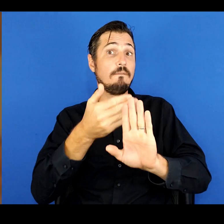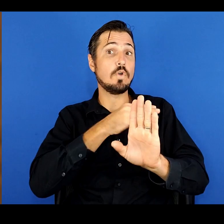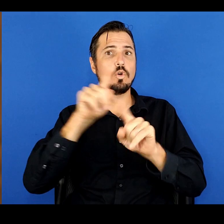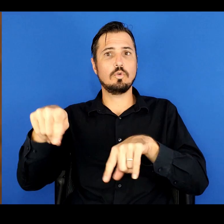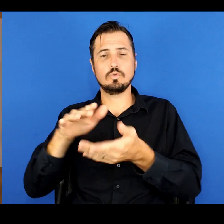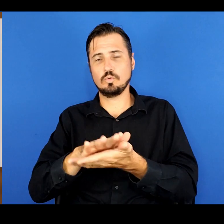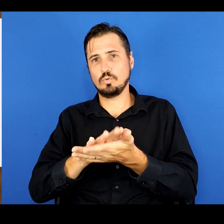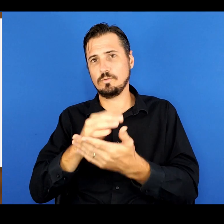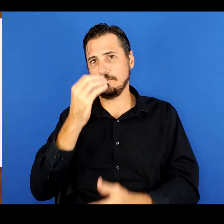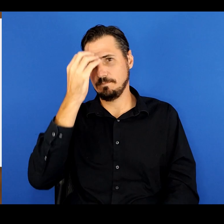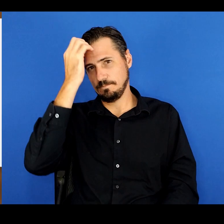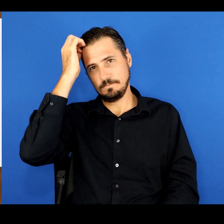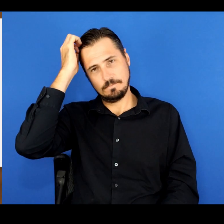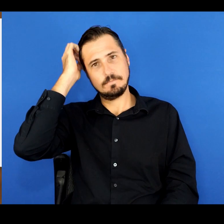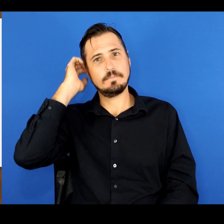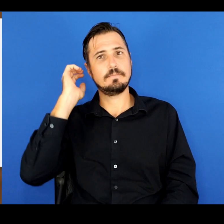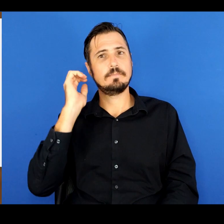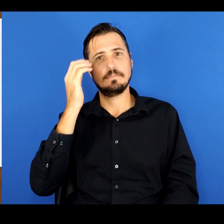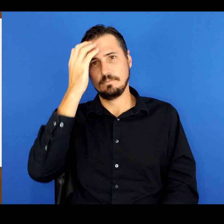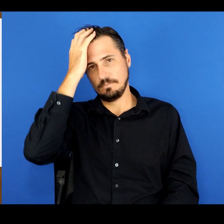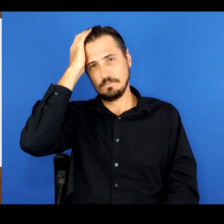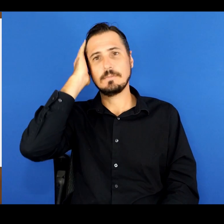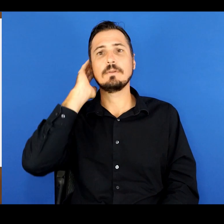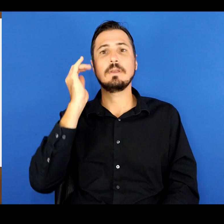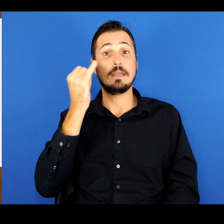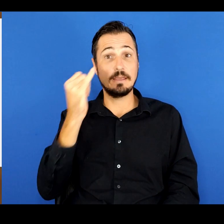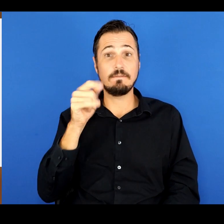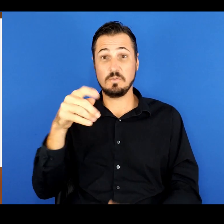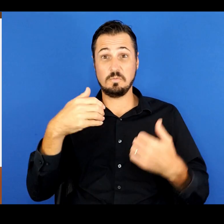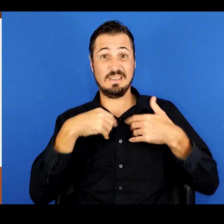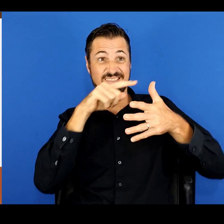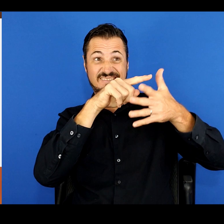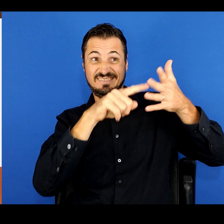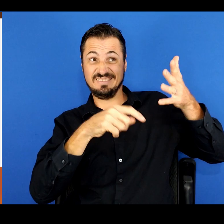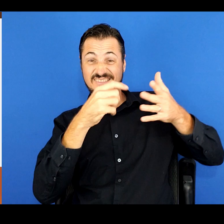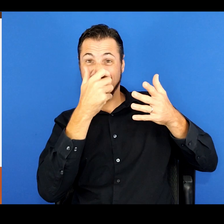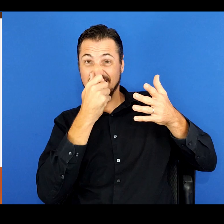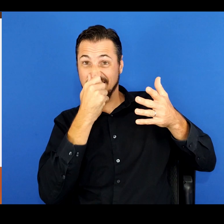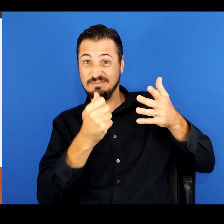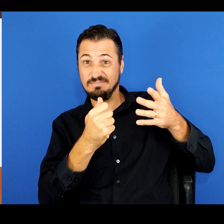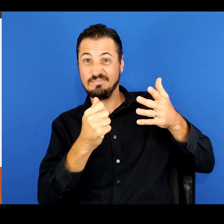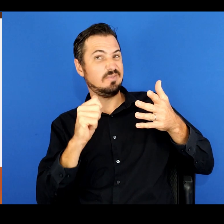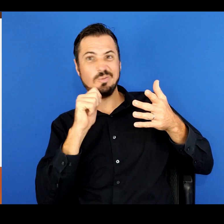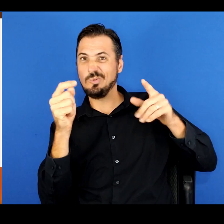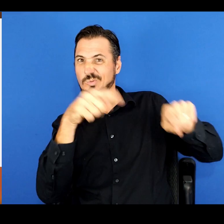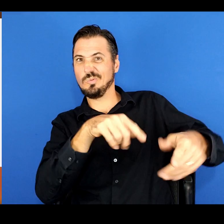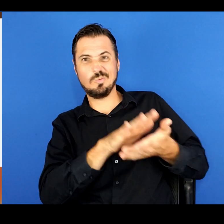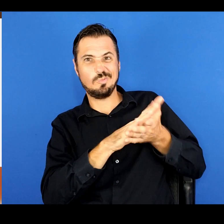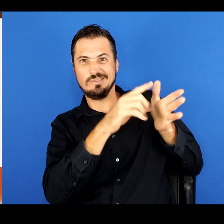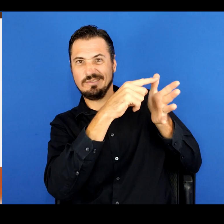to school. Here's how. Do not report to school if you have any of these symptoms. Check